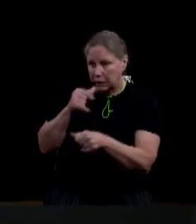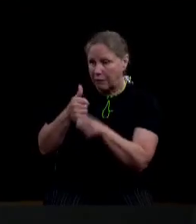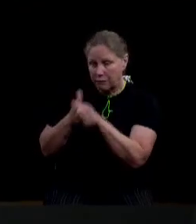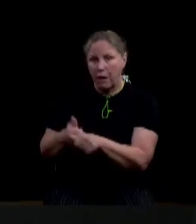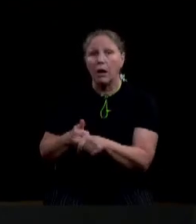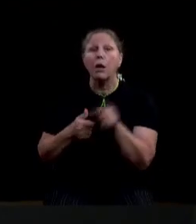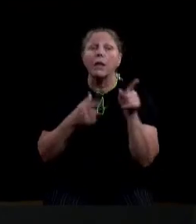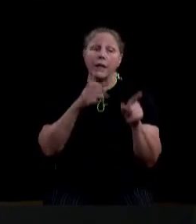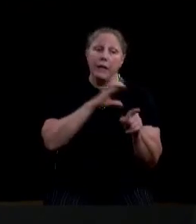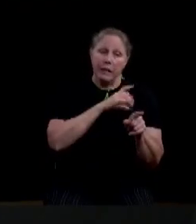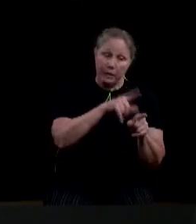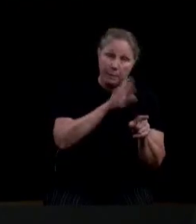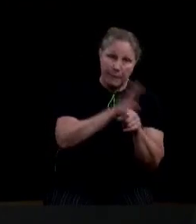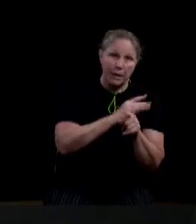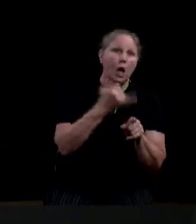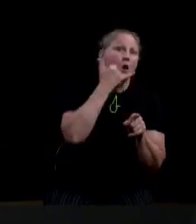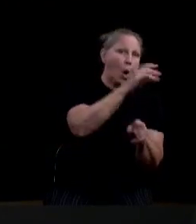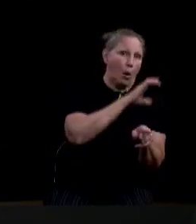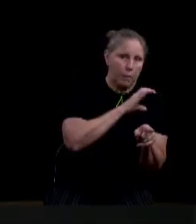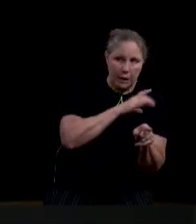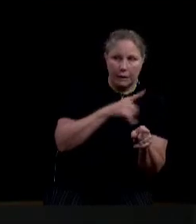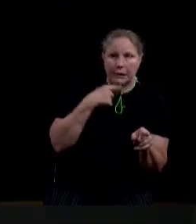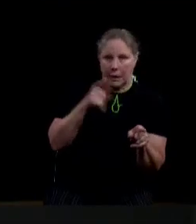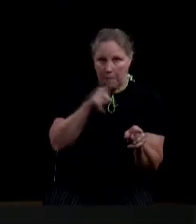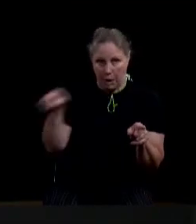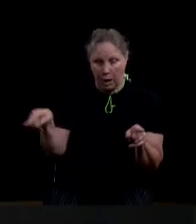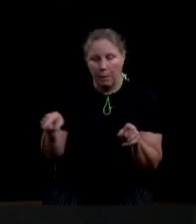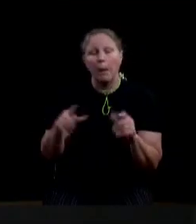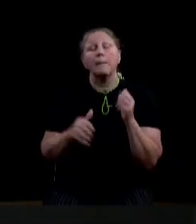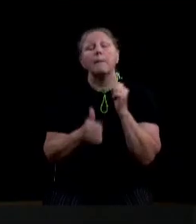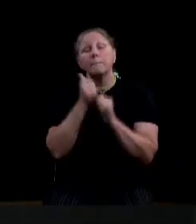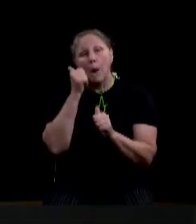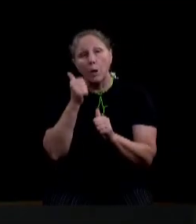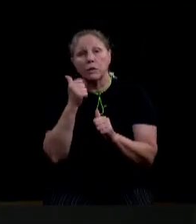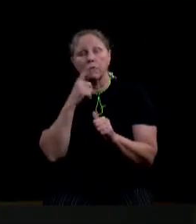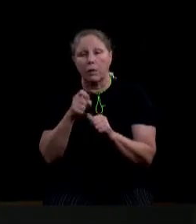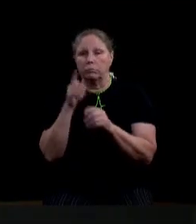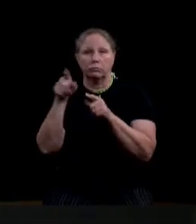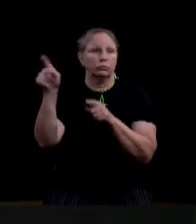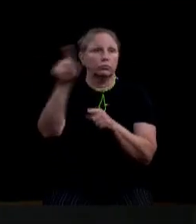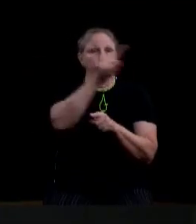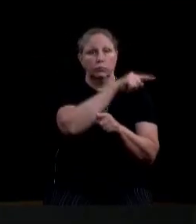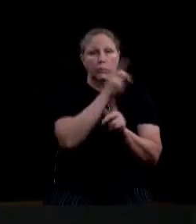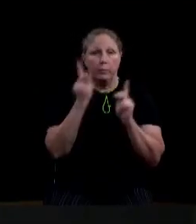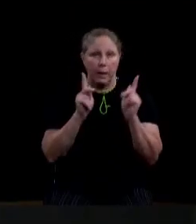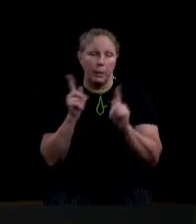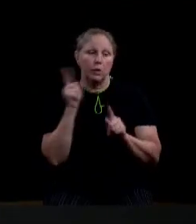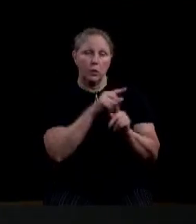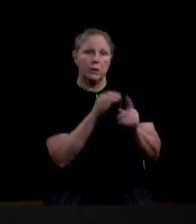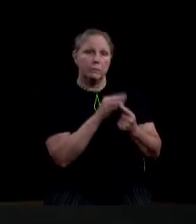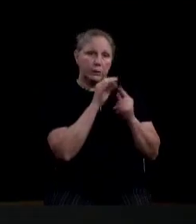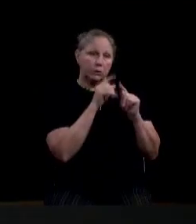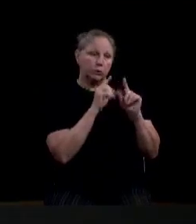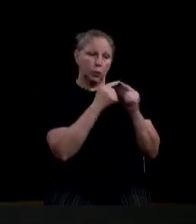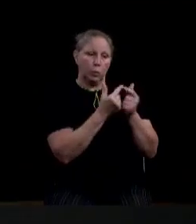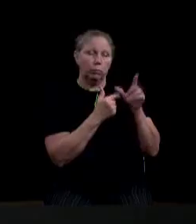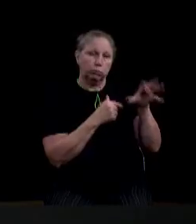primary enforcement will be from our enforcement team, and will be based on complaints only.